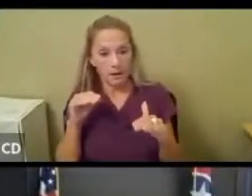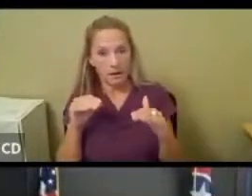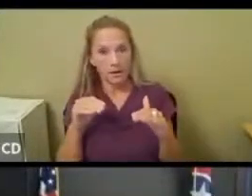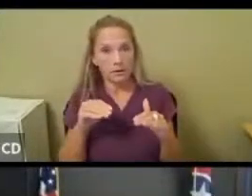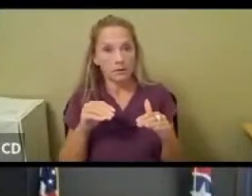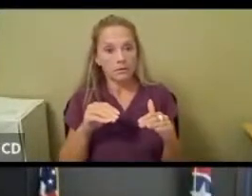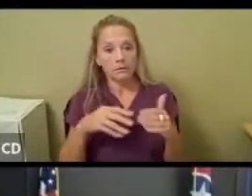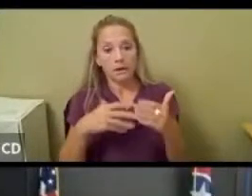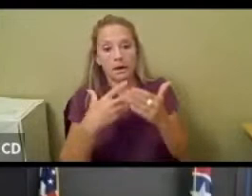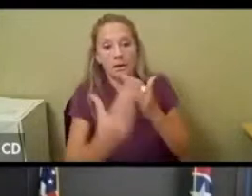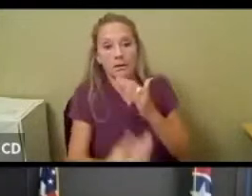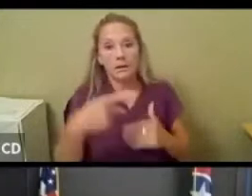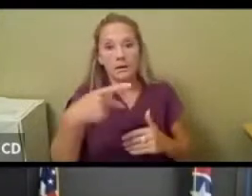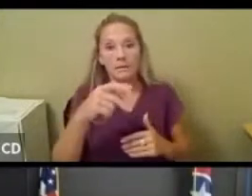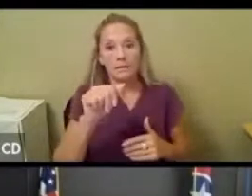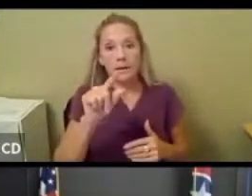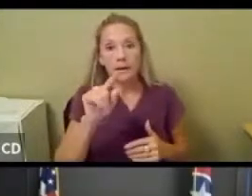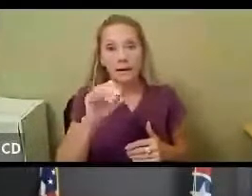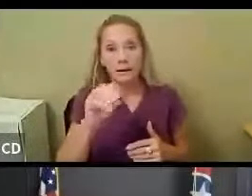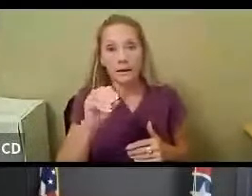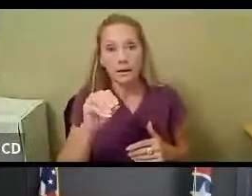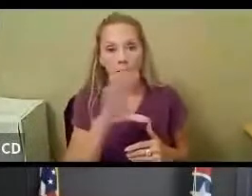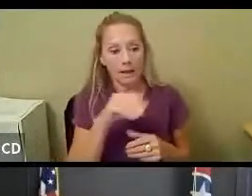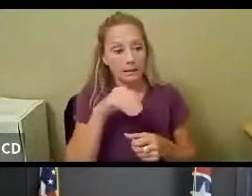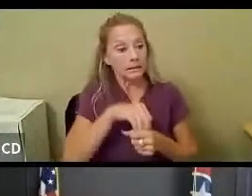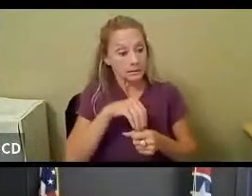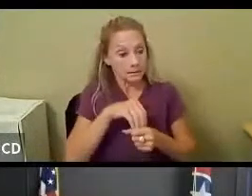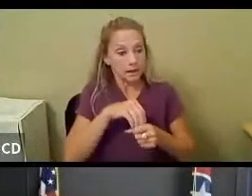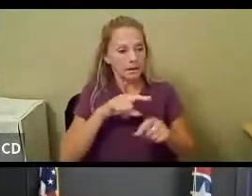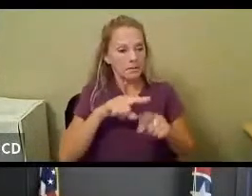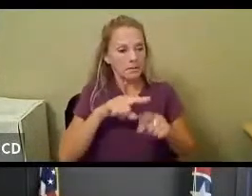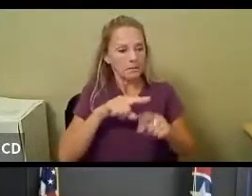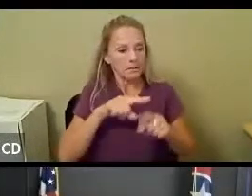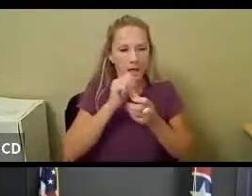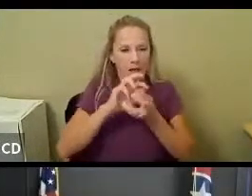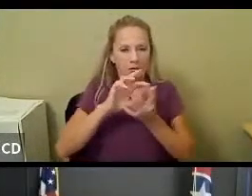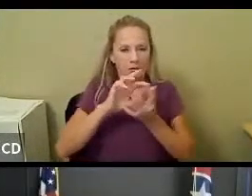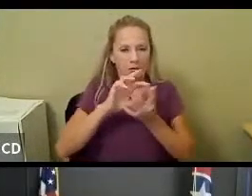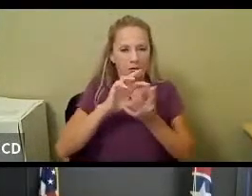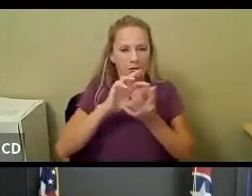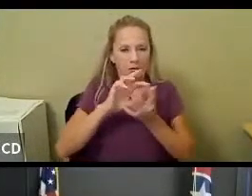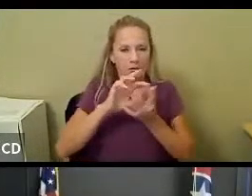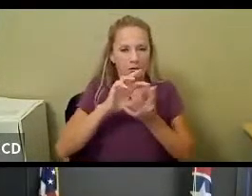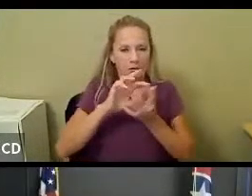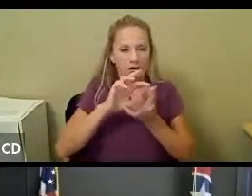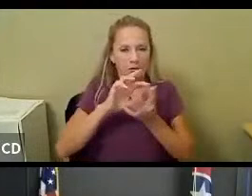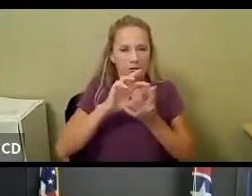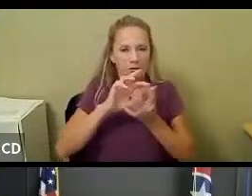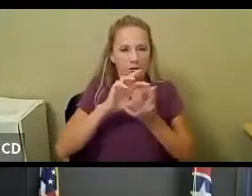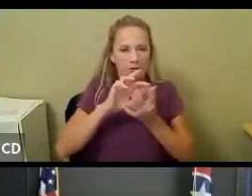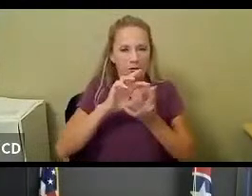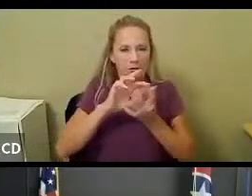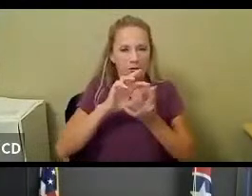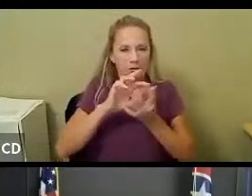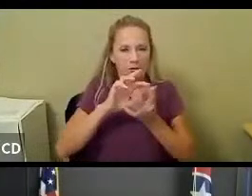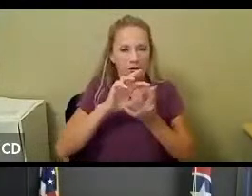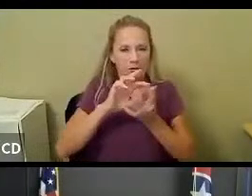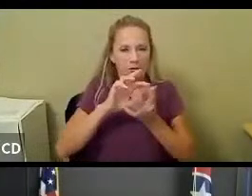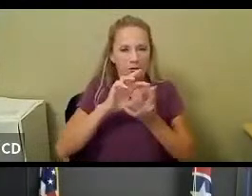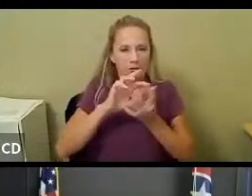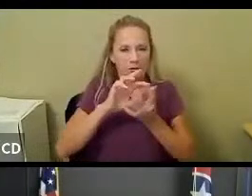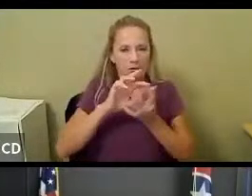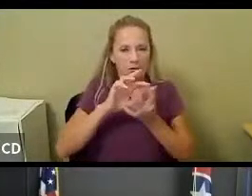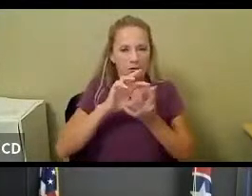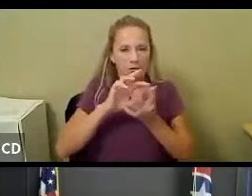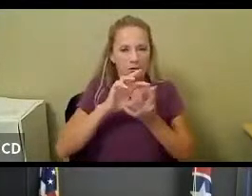on outside patios and inside, that they're not packed in there. And this is to give, again, law enforcement something to work with. If they go